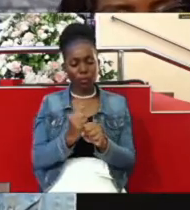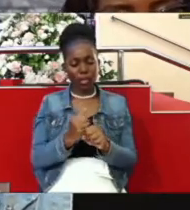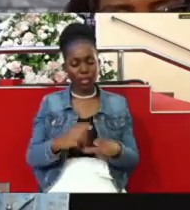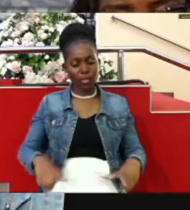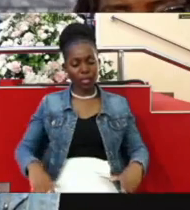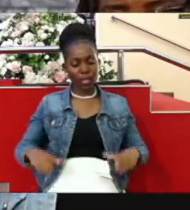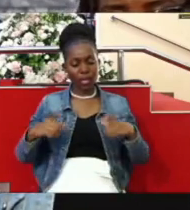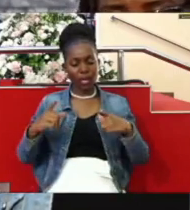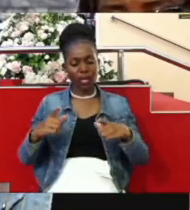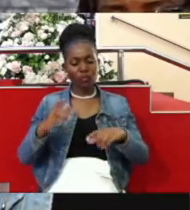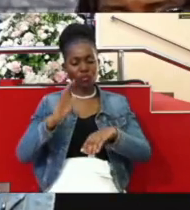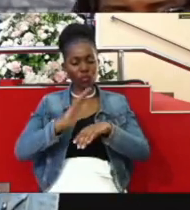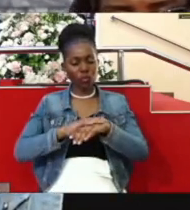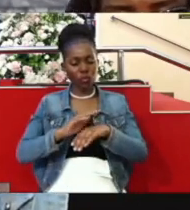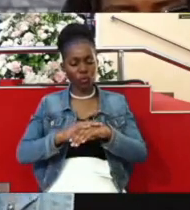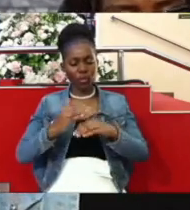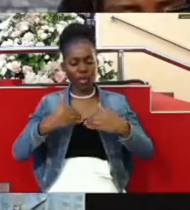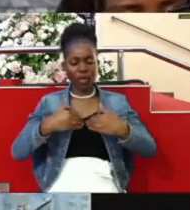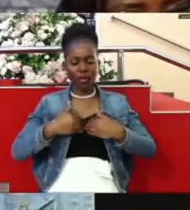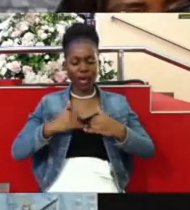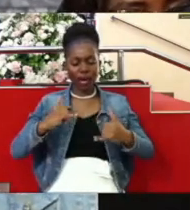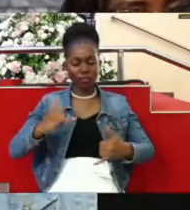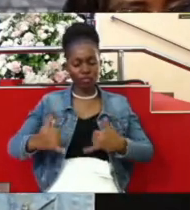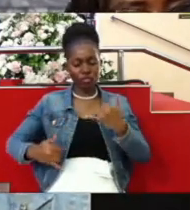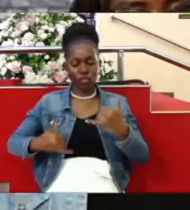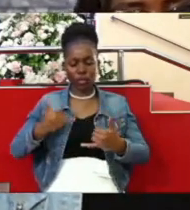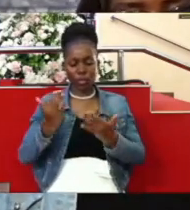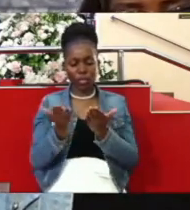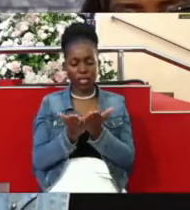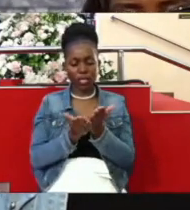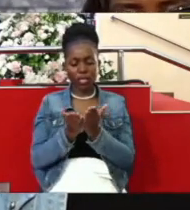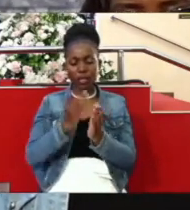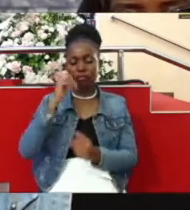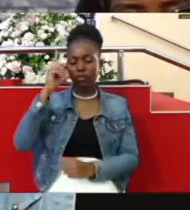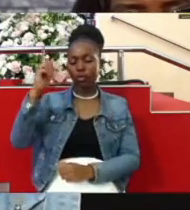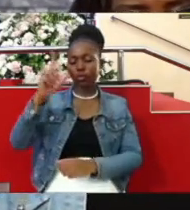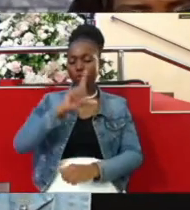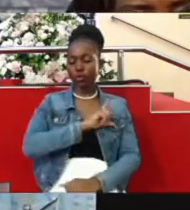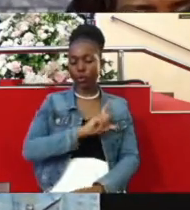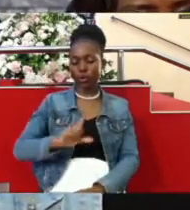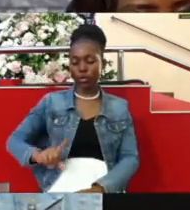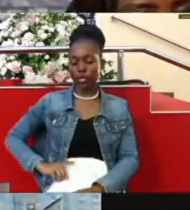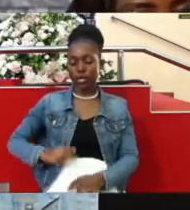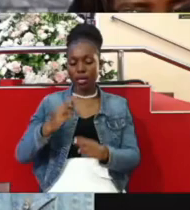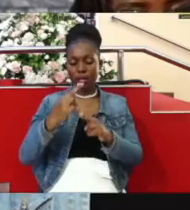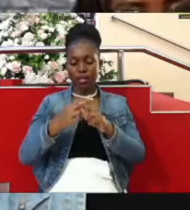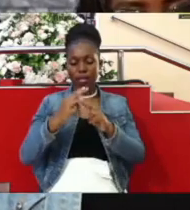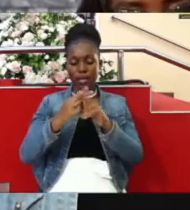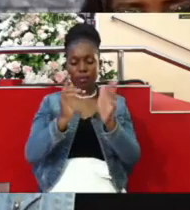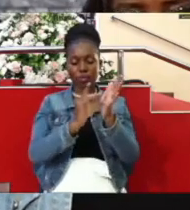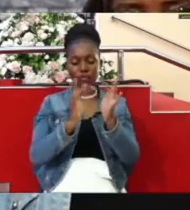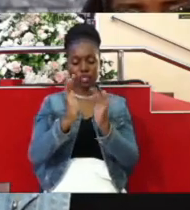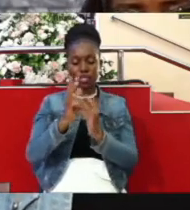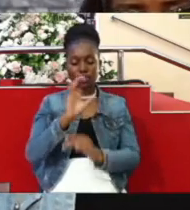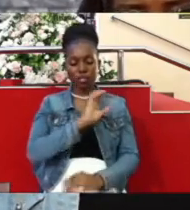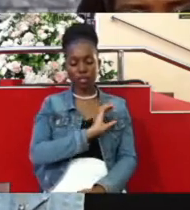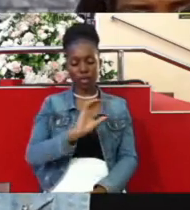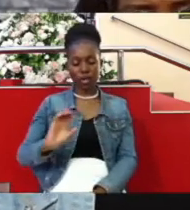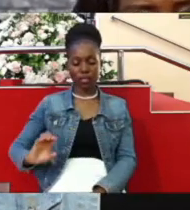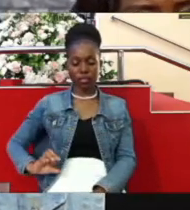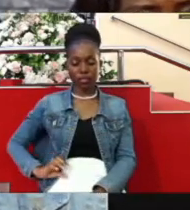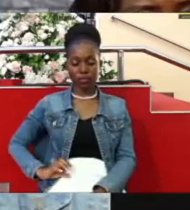They will have joy in serving you, O God. In the name of Jesus Christ.